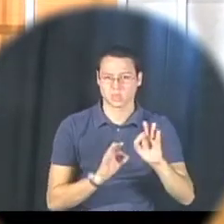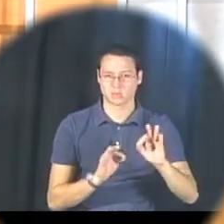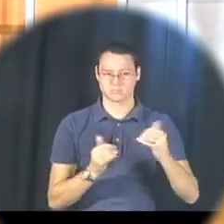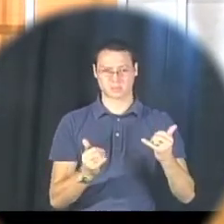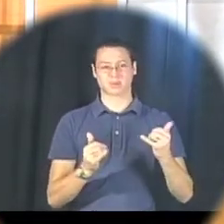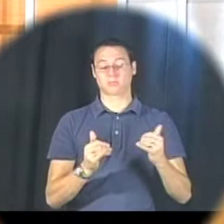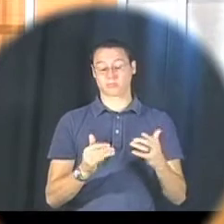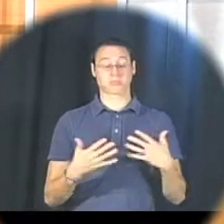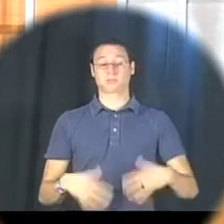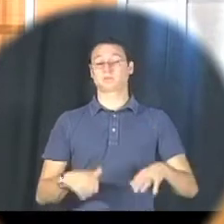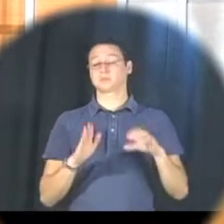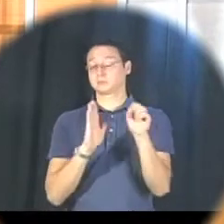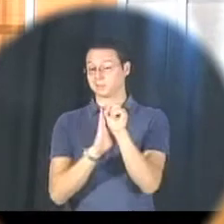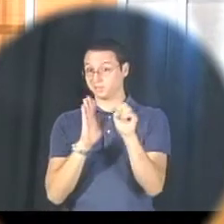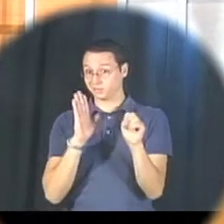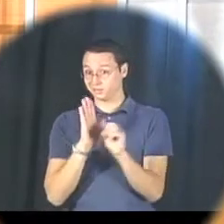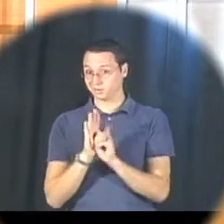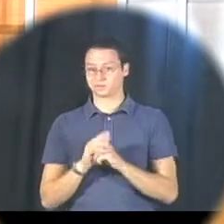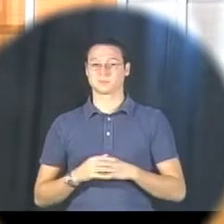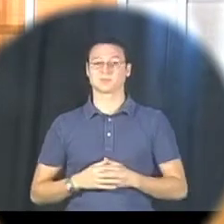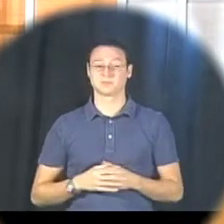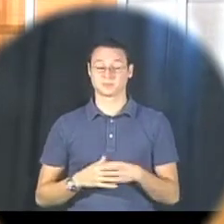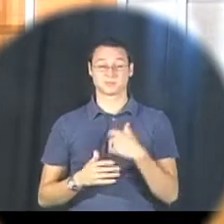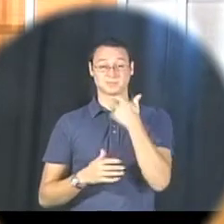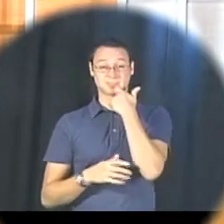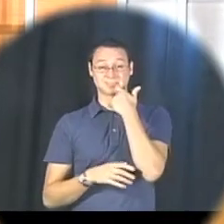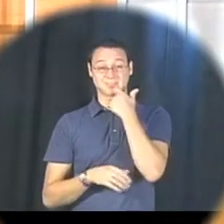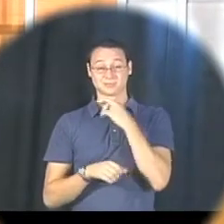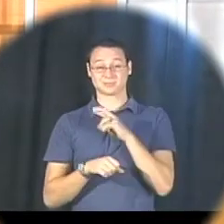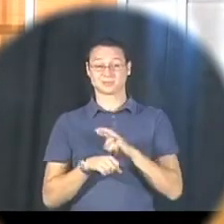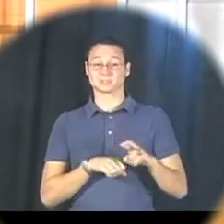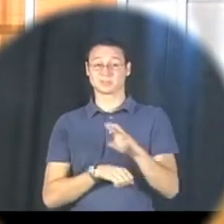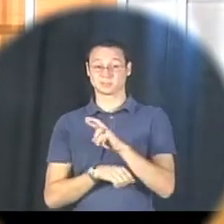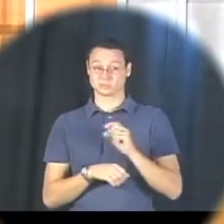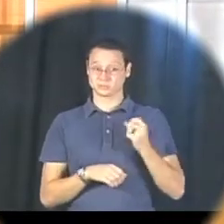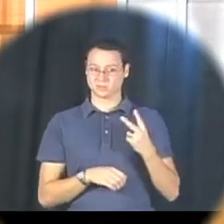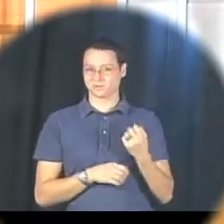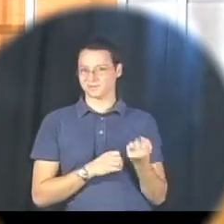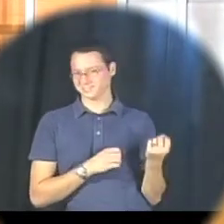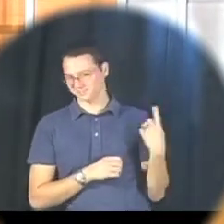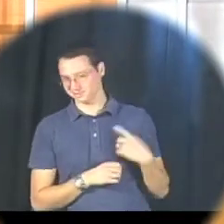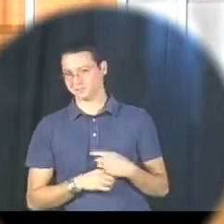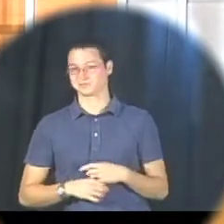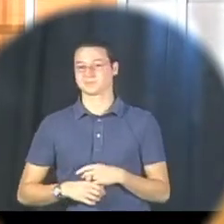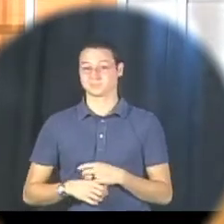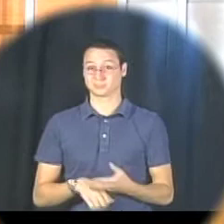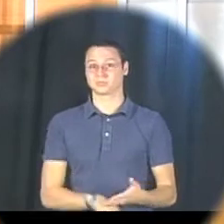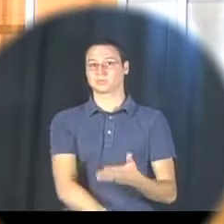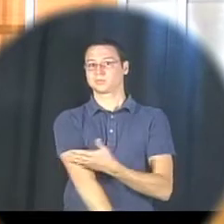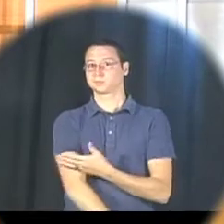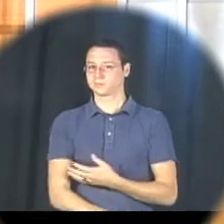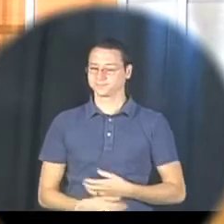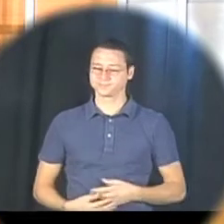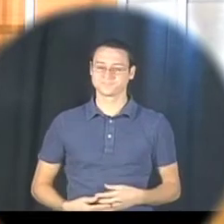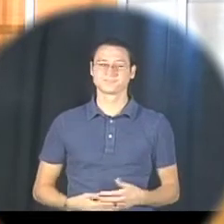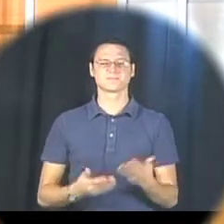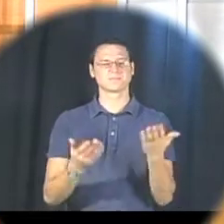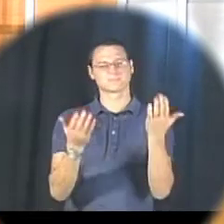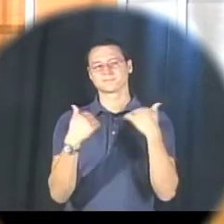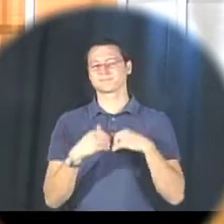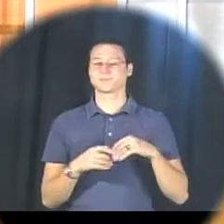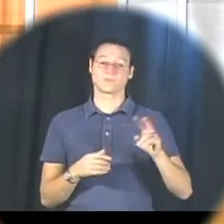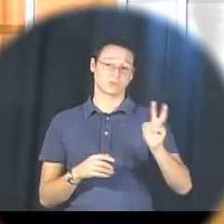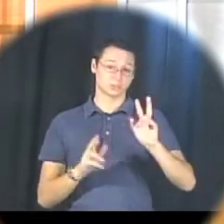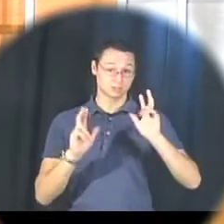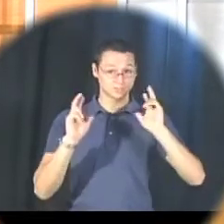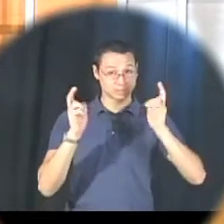state meet after only finishing 12th place at regionals and not qualifying last year. Please come out and watch the boys' varsity